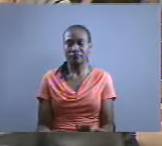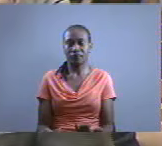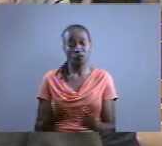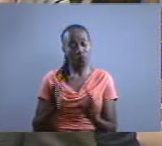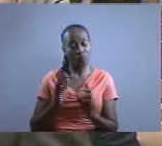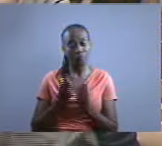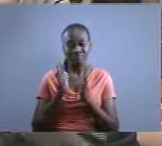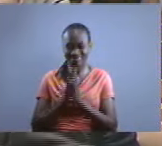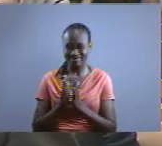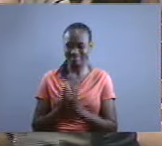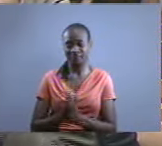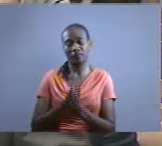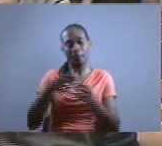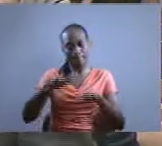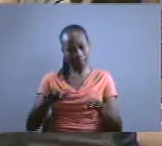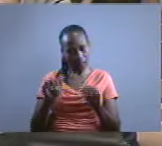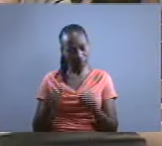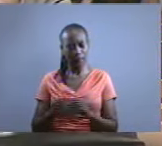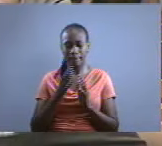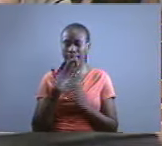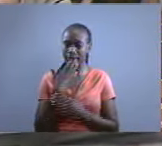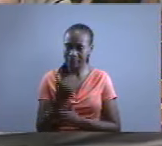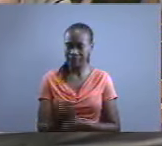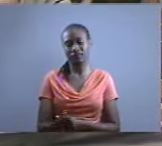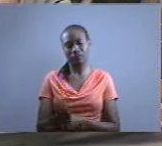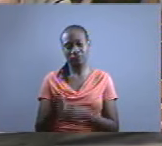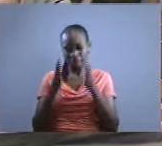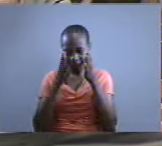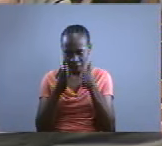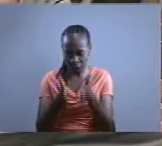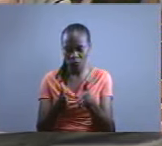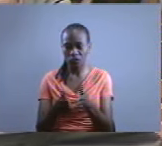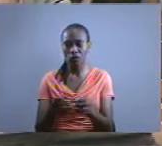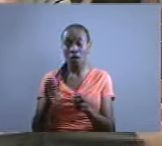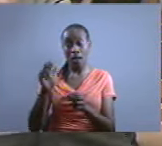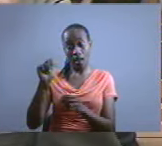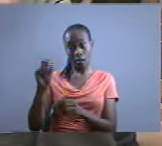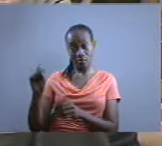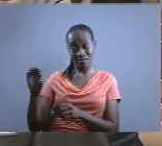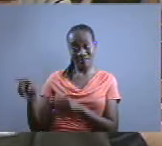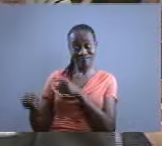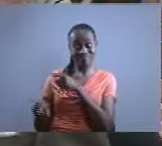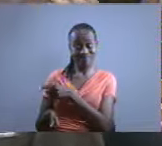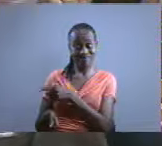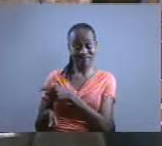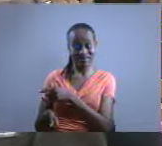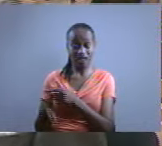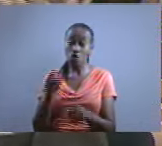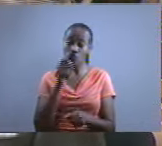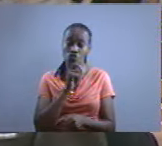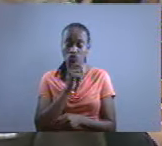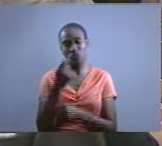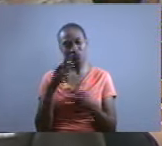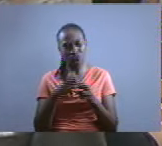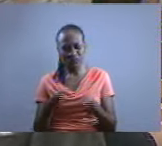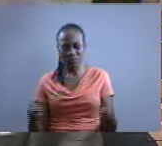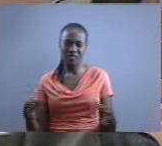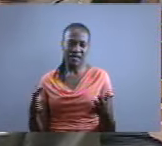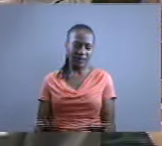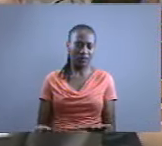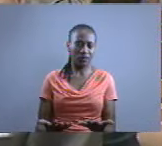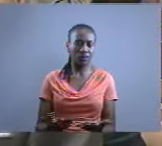parliament to seriously pay attention to the implication of ruling political parties' use of state resources